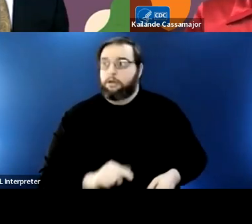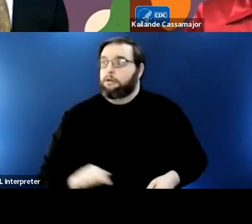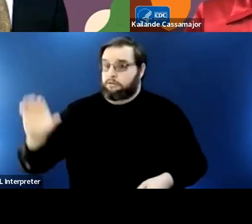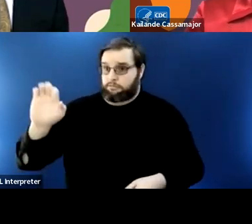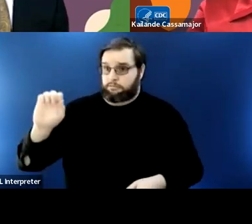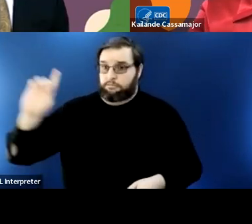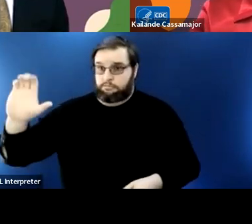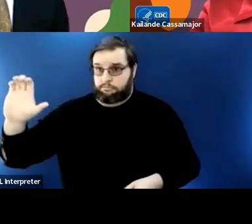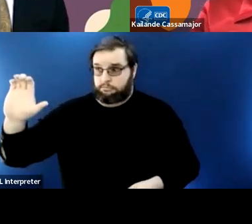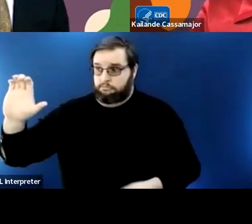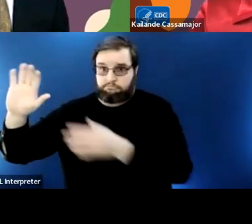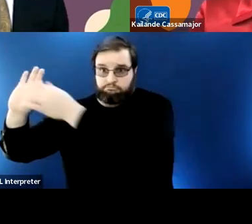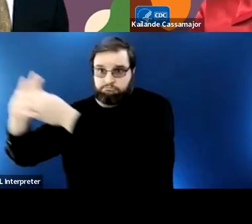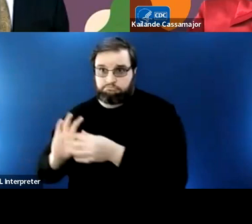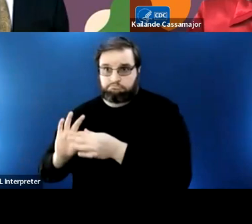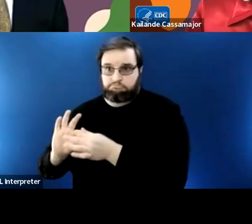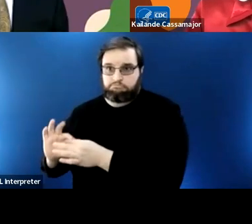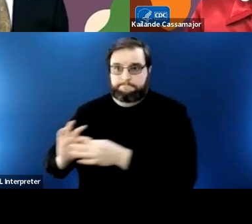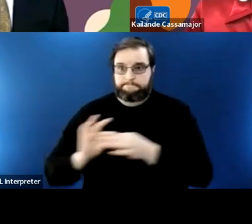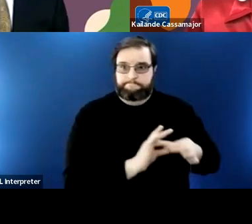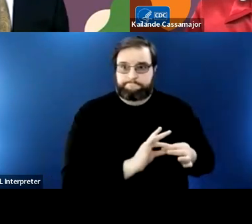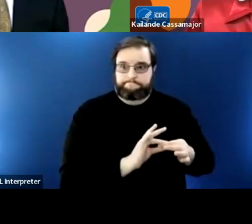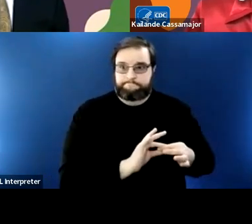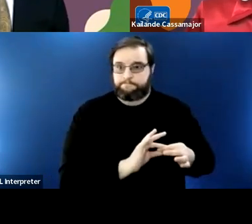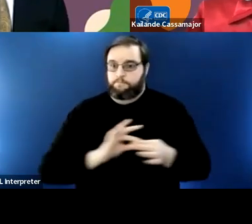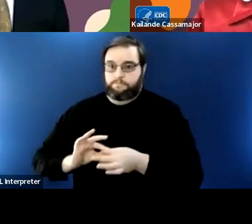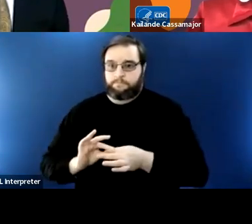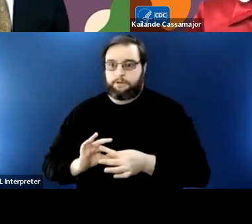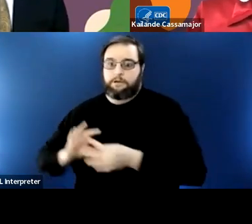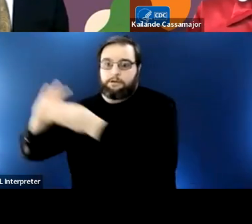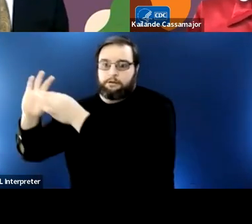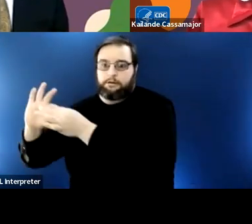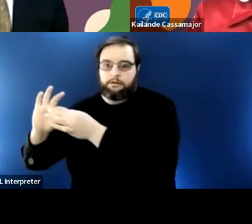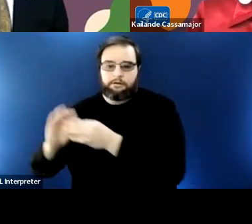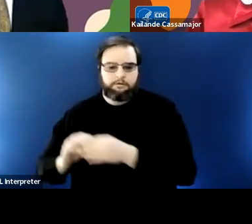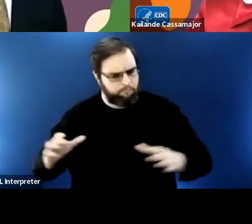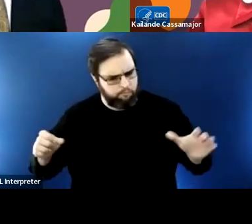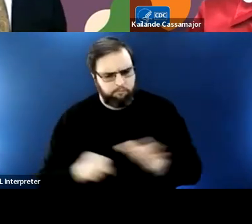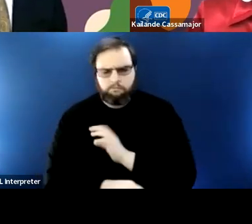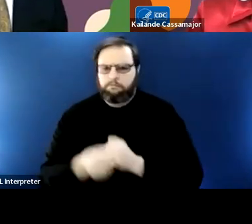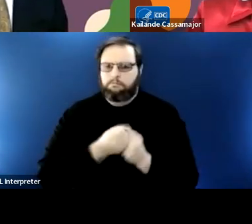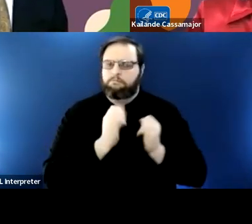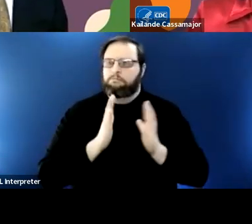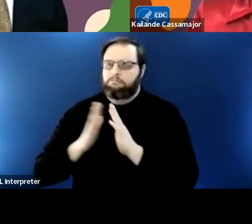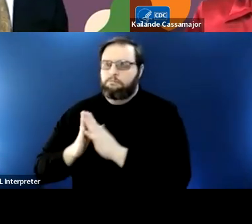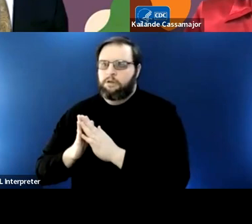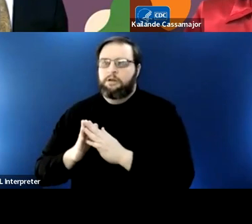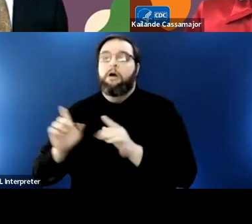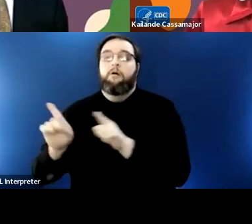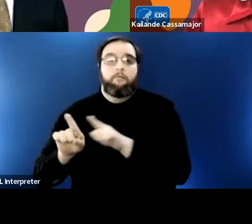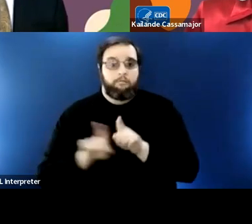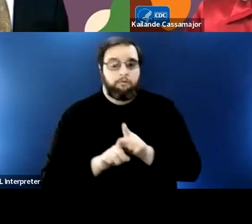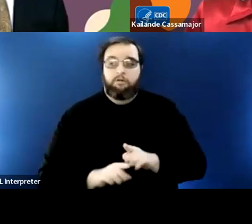also I also add to the local community to support, I guess, and also bring more awareness to the work